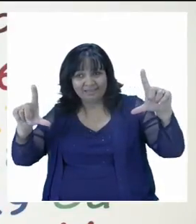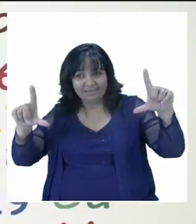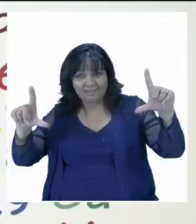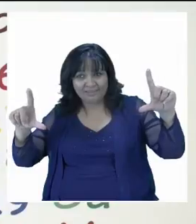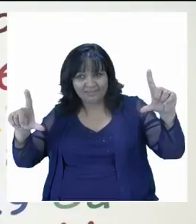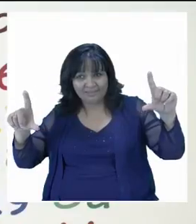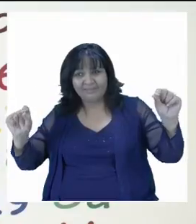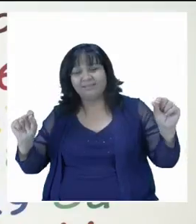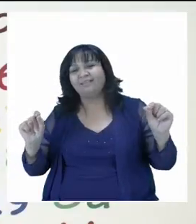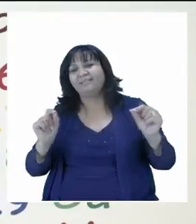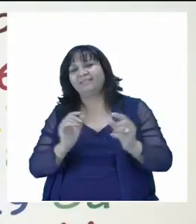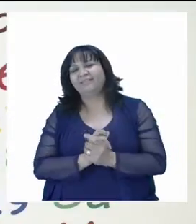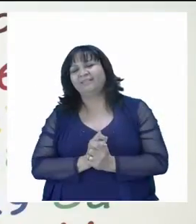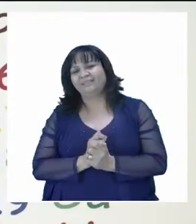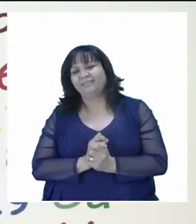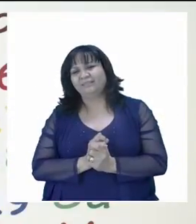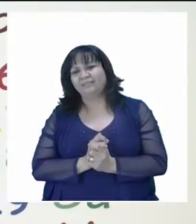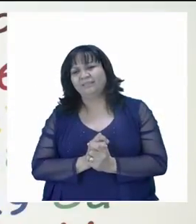A